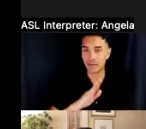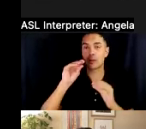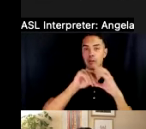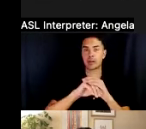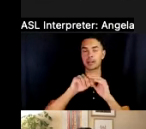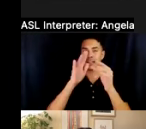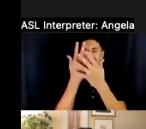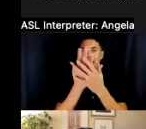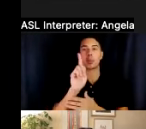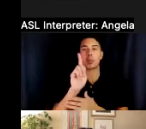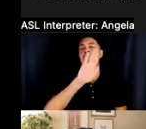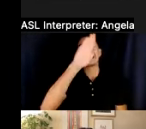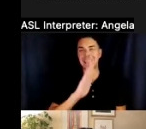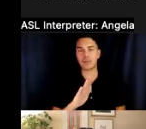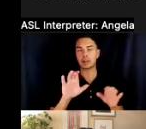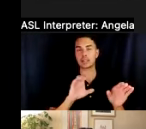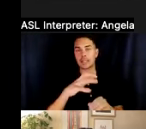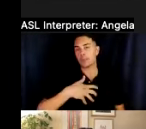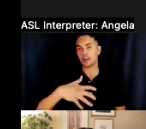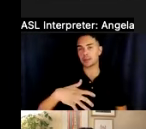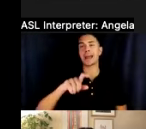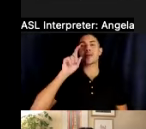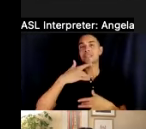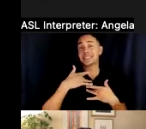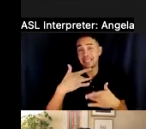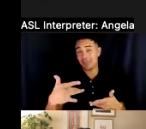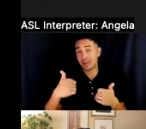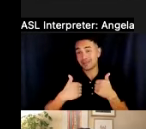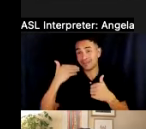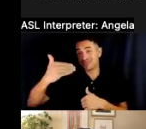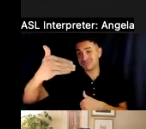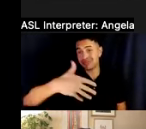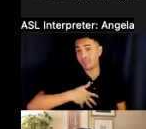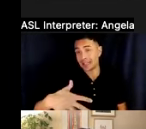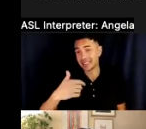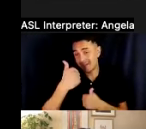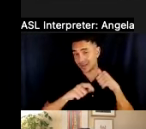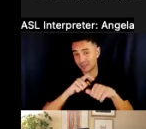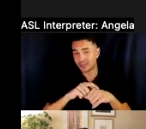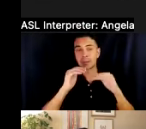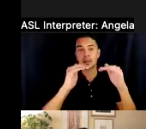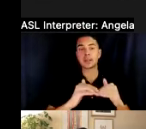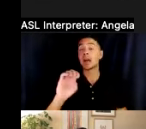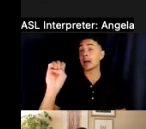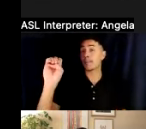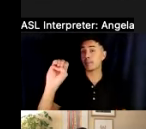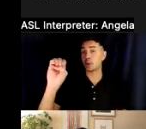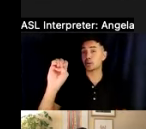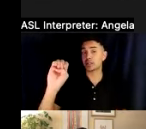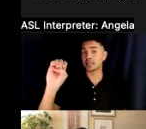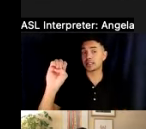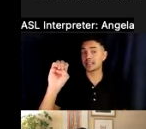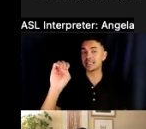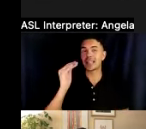standard. Part of the prophylaxis that will be offered is emergency contraception, sometimes called the morning